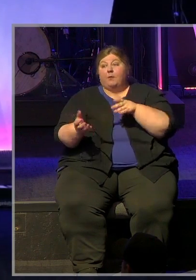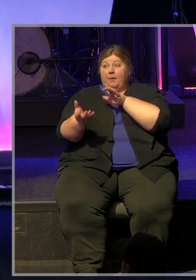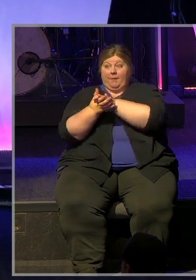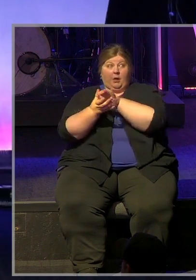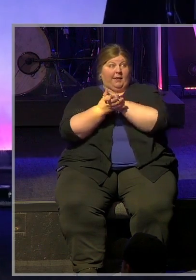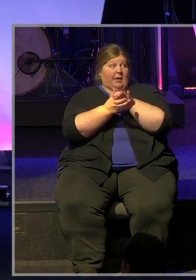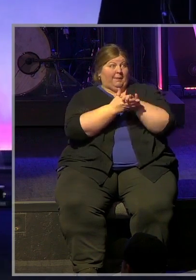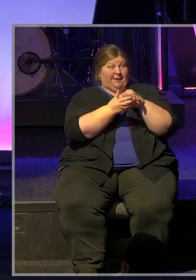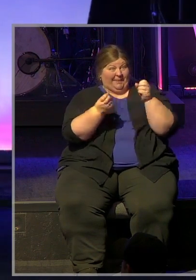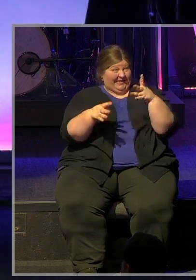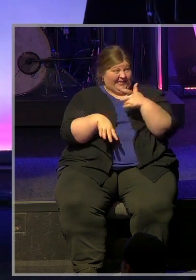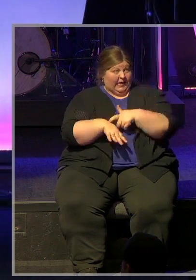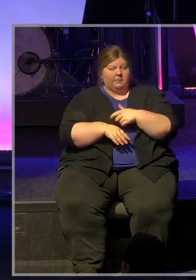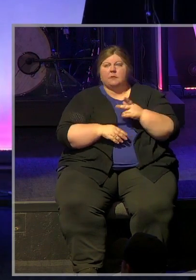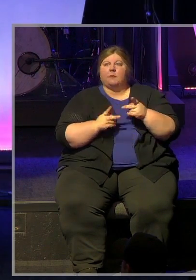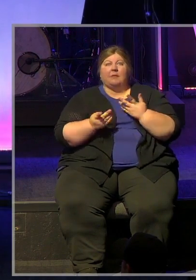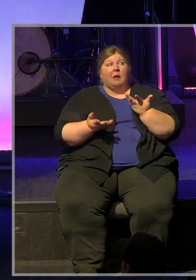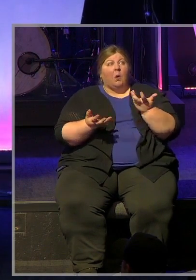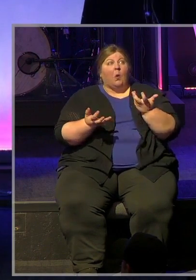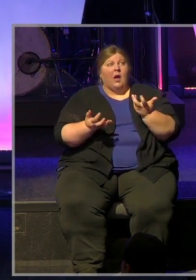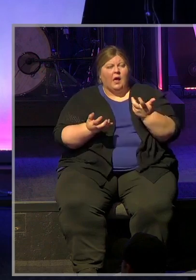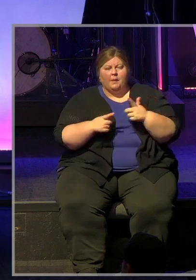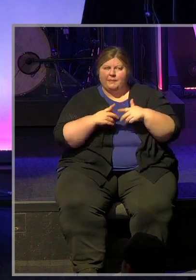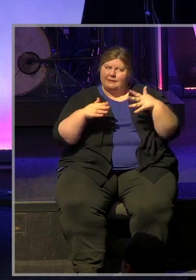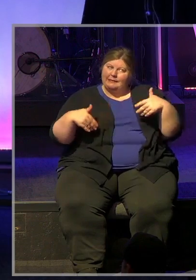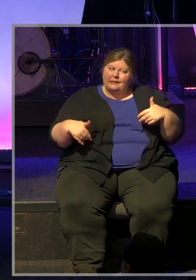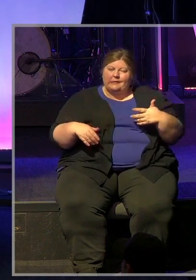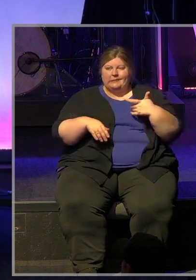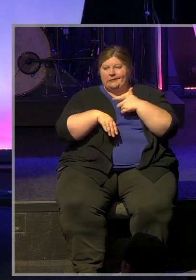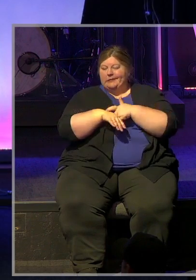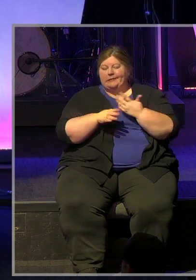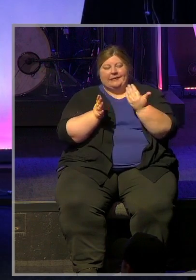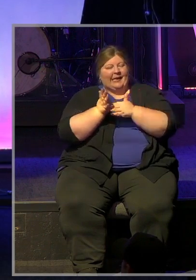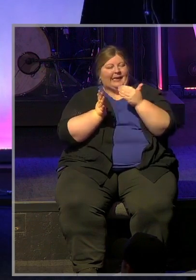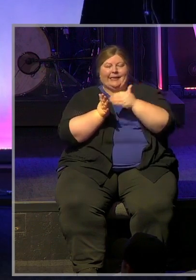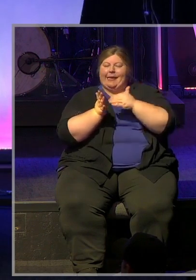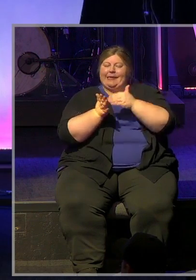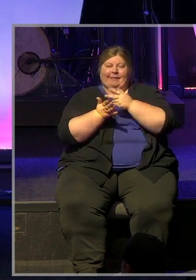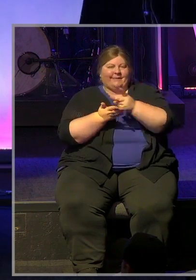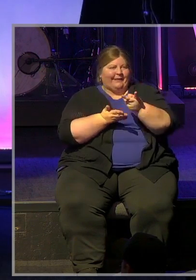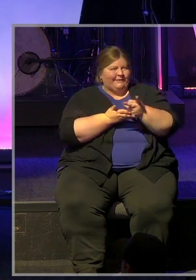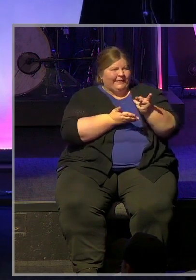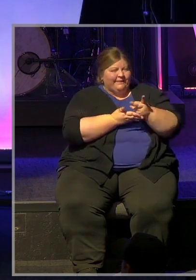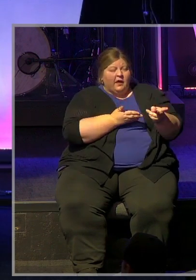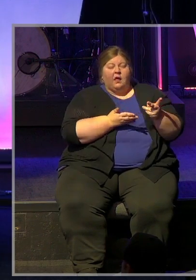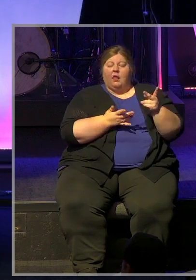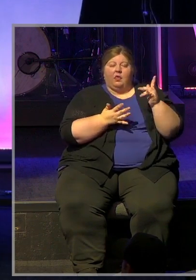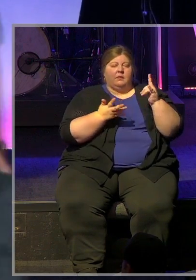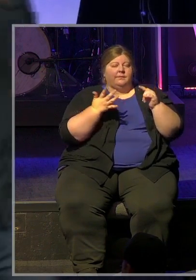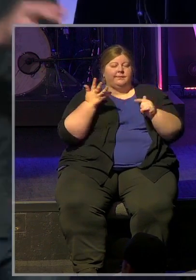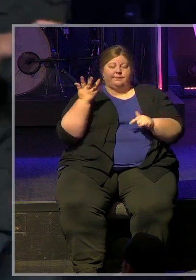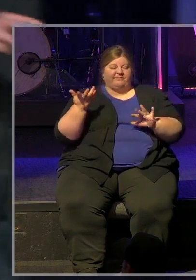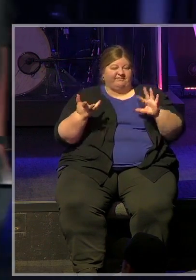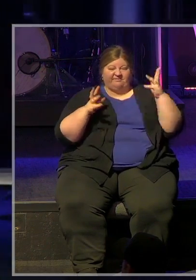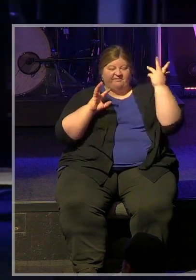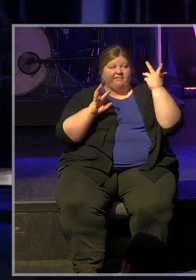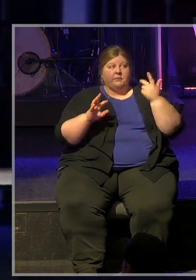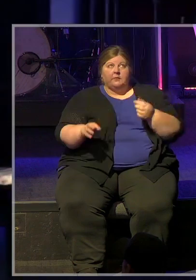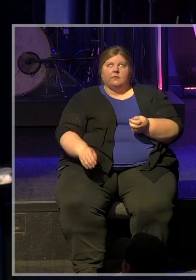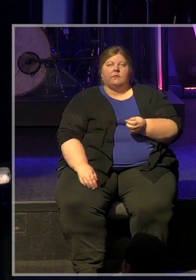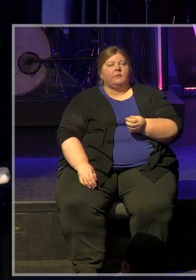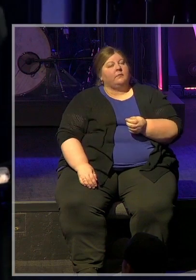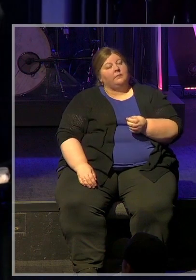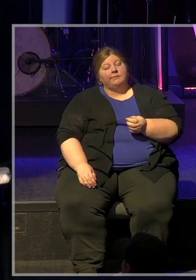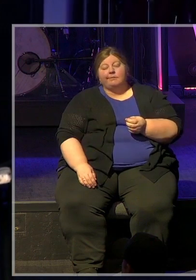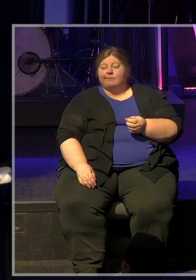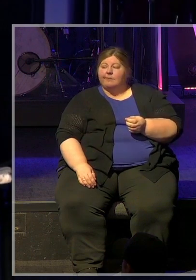times. Some of you have desired to, but just haven't. It's like time and time and time again, it just doesn't work out. The wheels fall off. It just falls apart. So